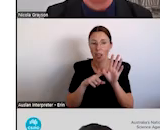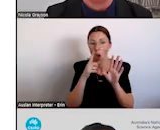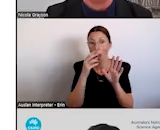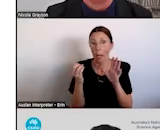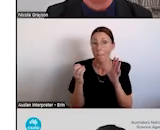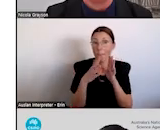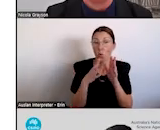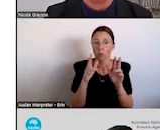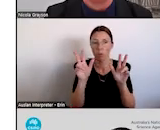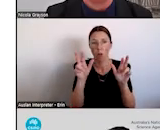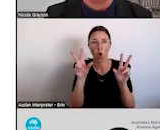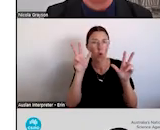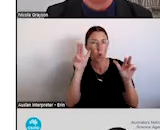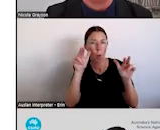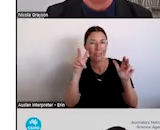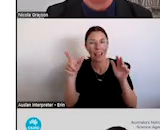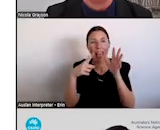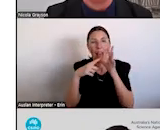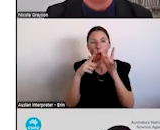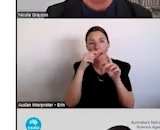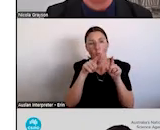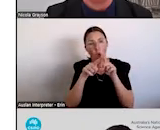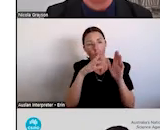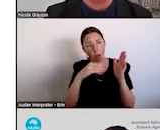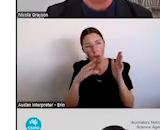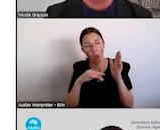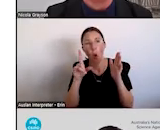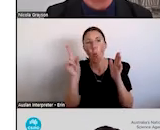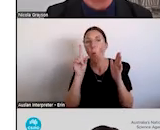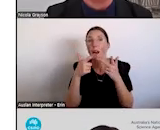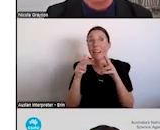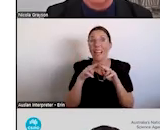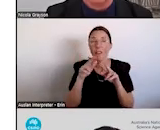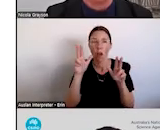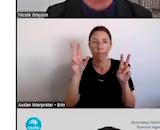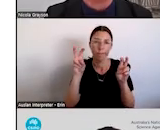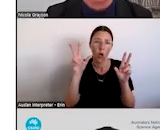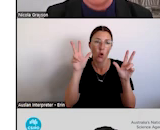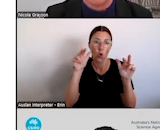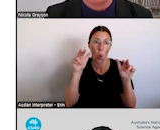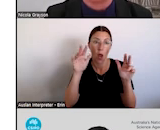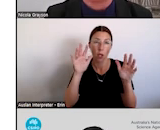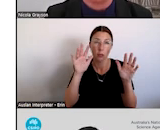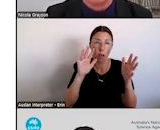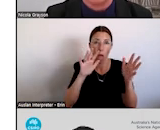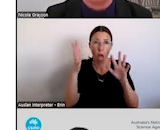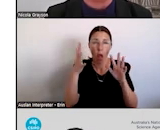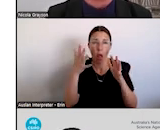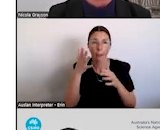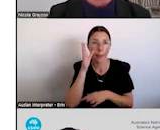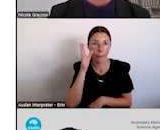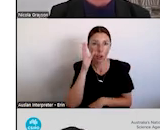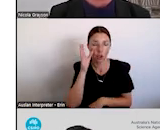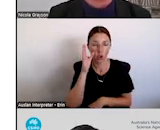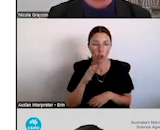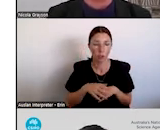if that noise also slightly alters the image and prevents certain type of things from being happening? That may not being